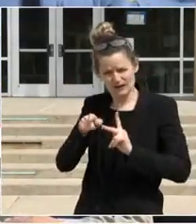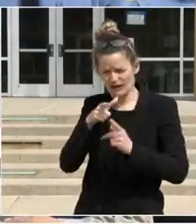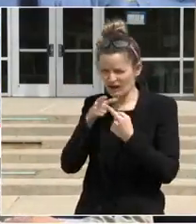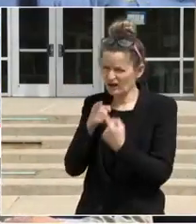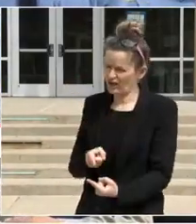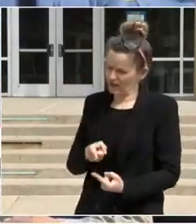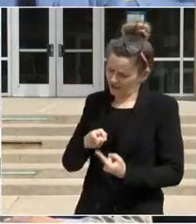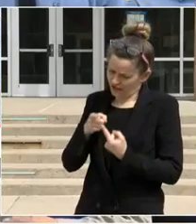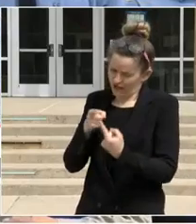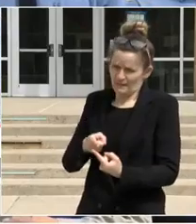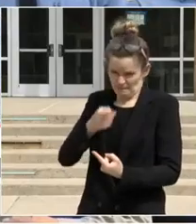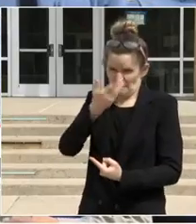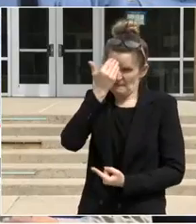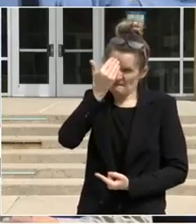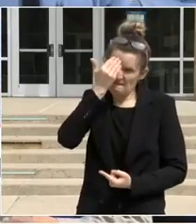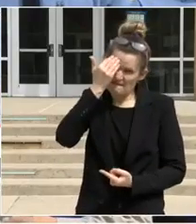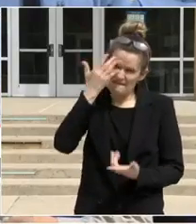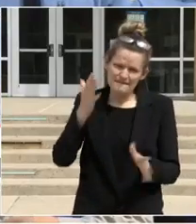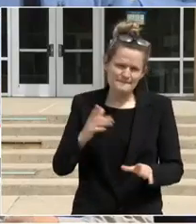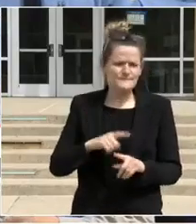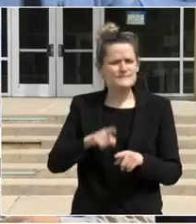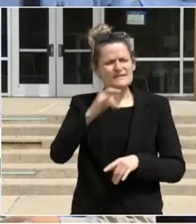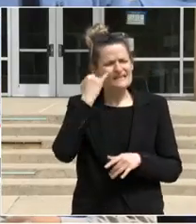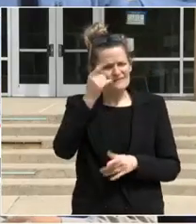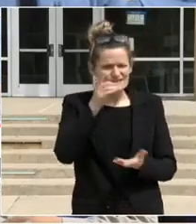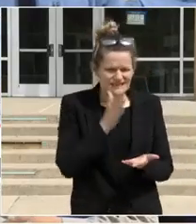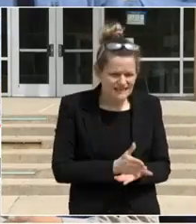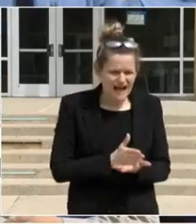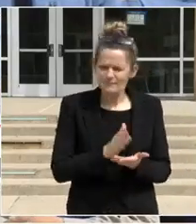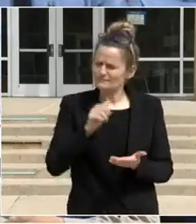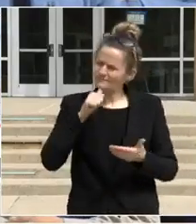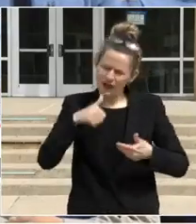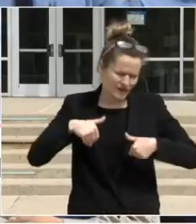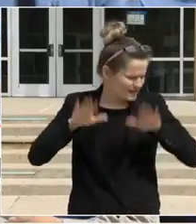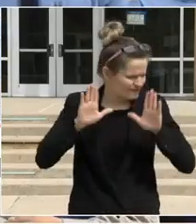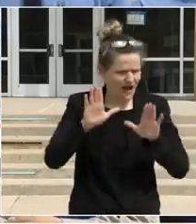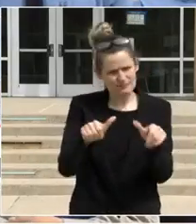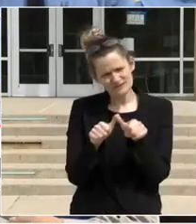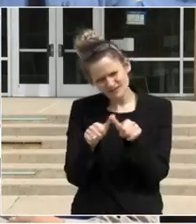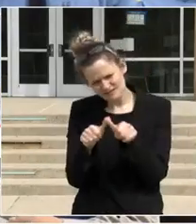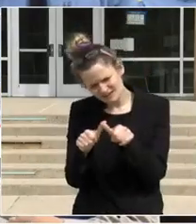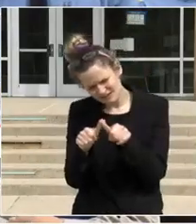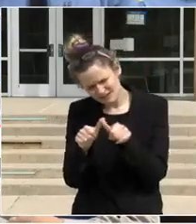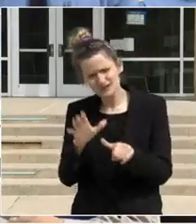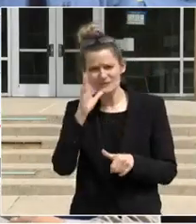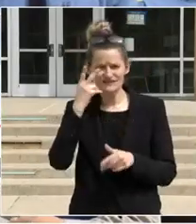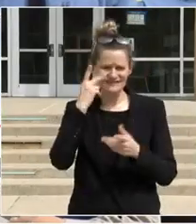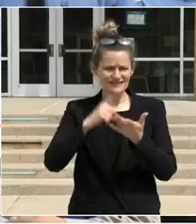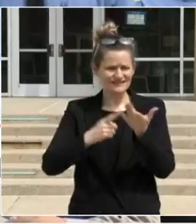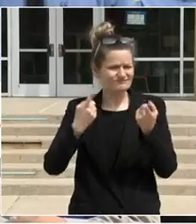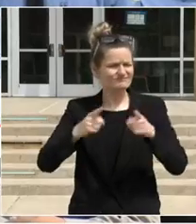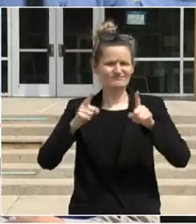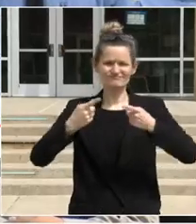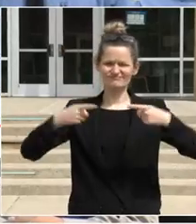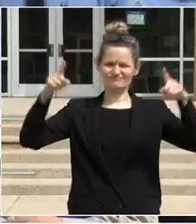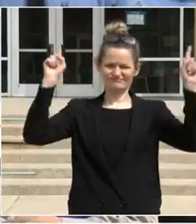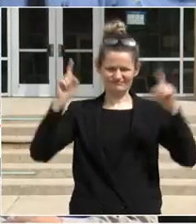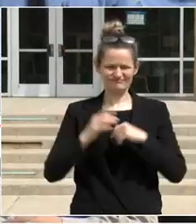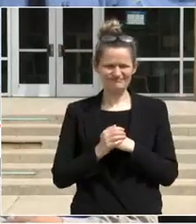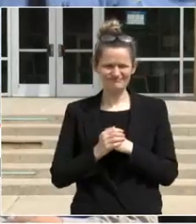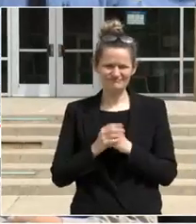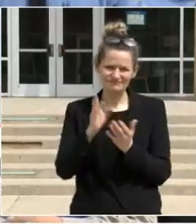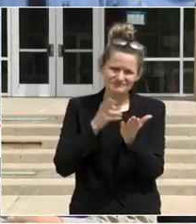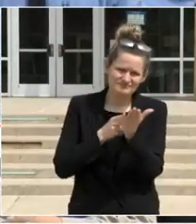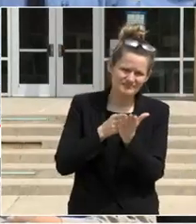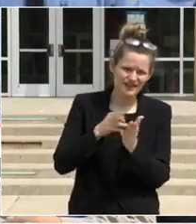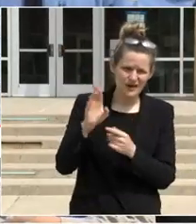if you quit, if you gave up, if you didn't continue to invest in them, I assure you, Robert Conti wouldn't be standing right